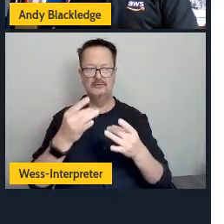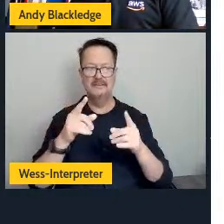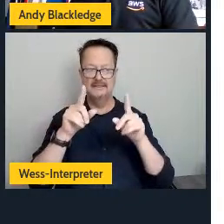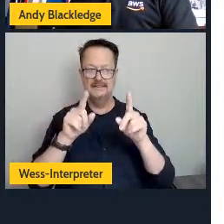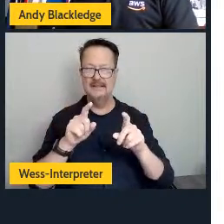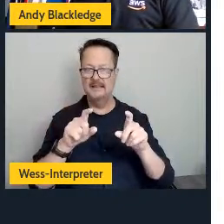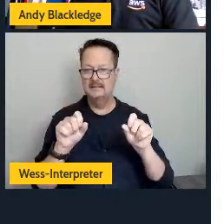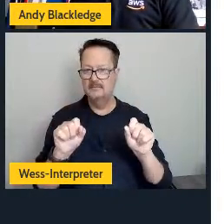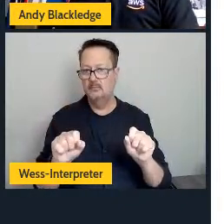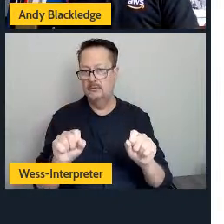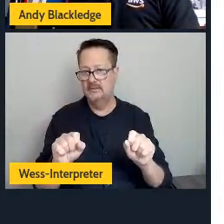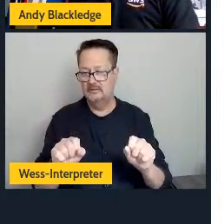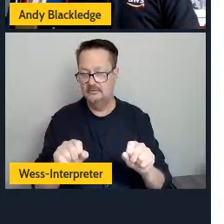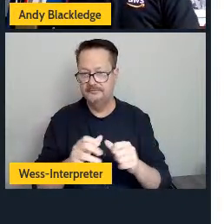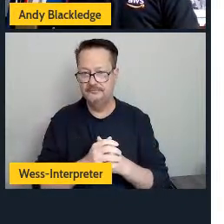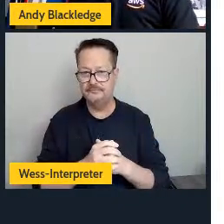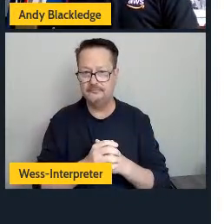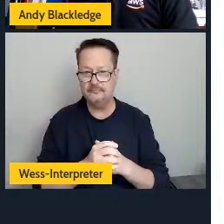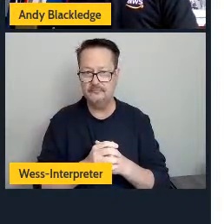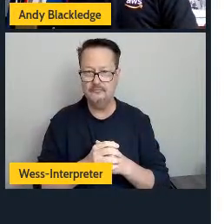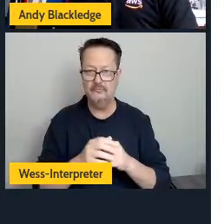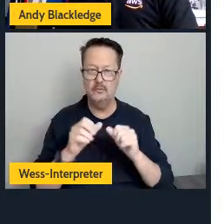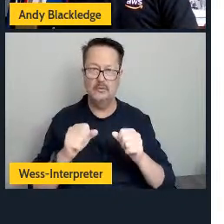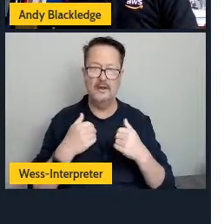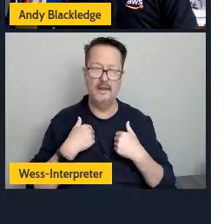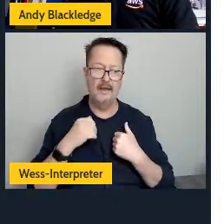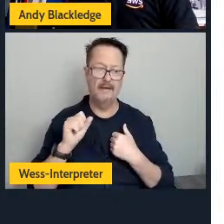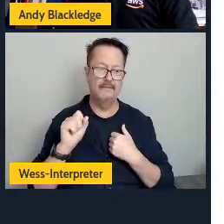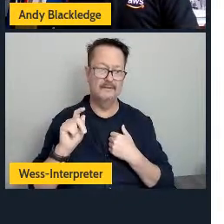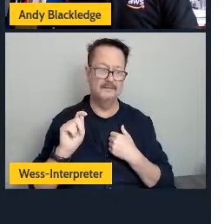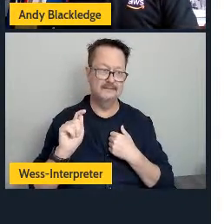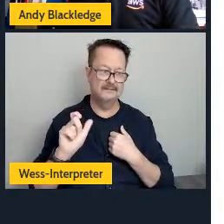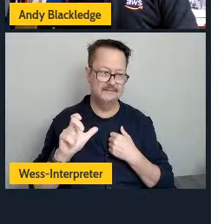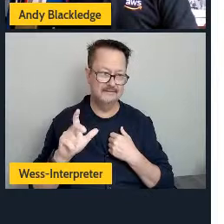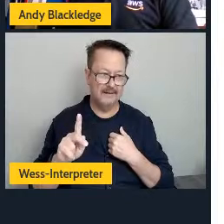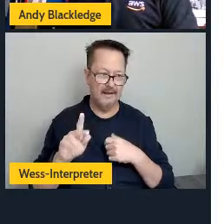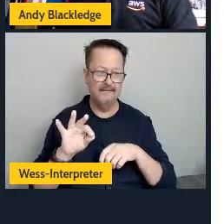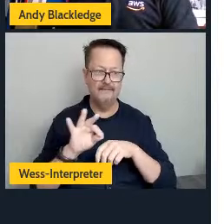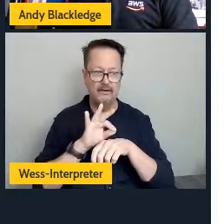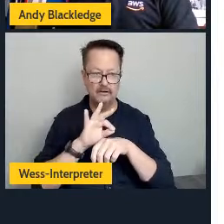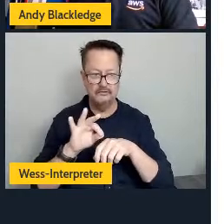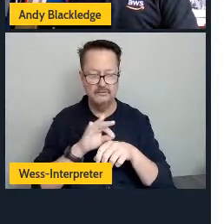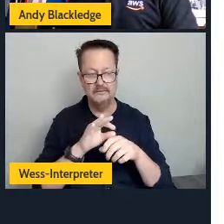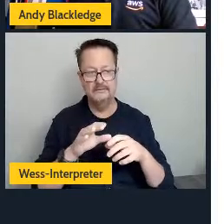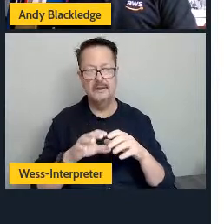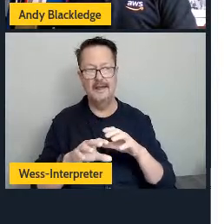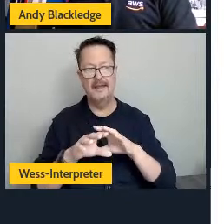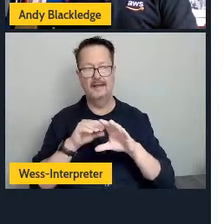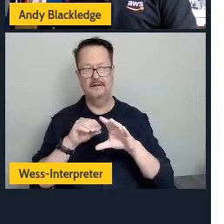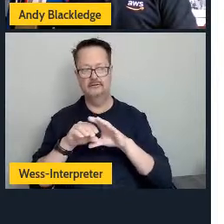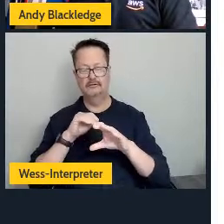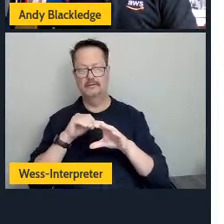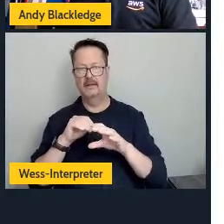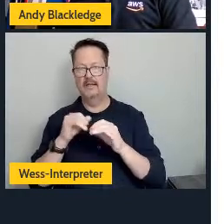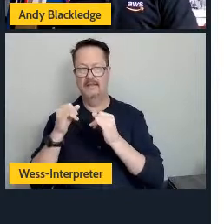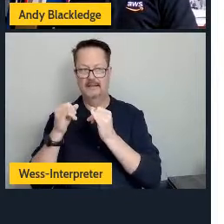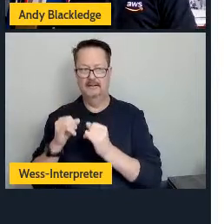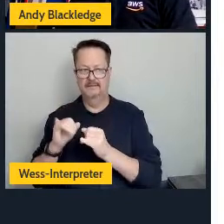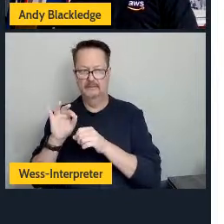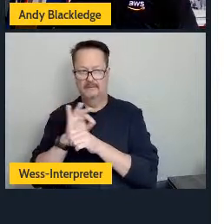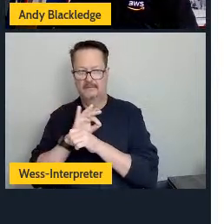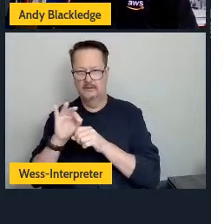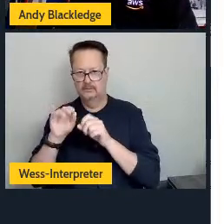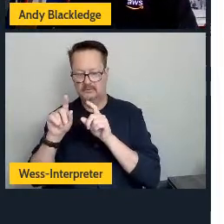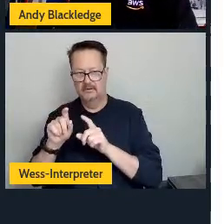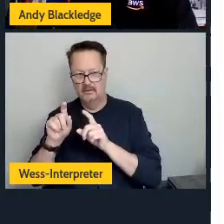potential. You can have a step function and externalize the individual functions and use